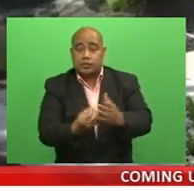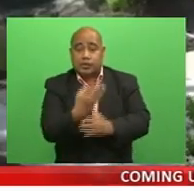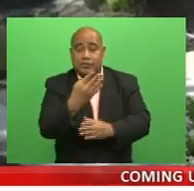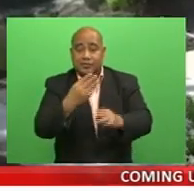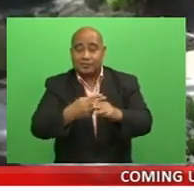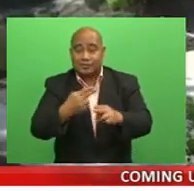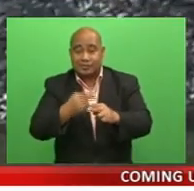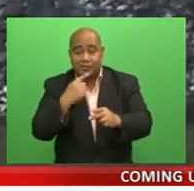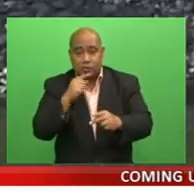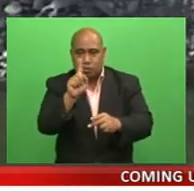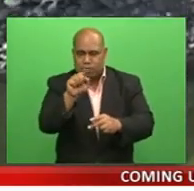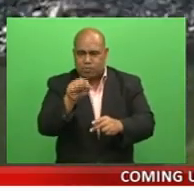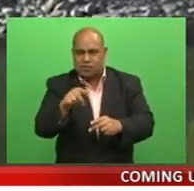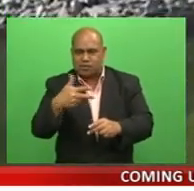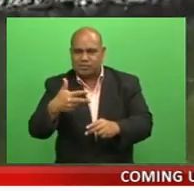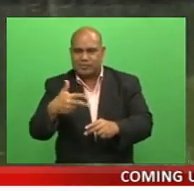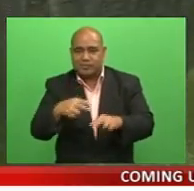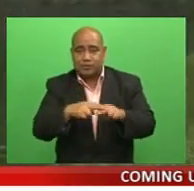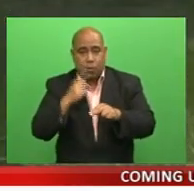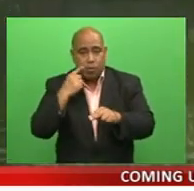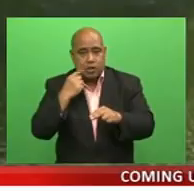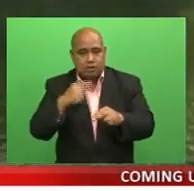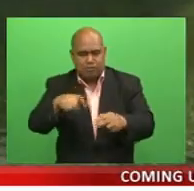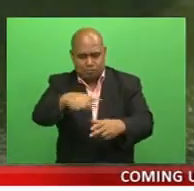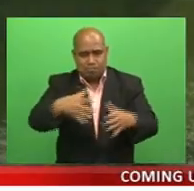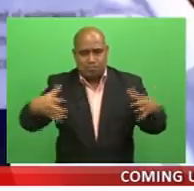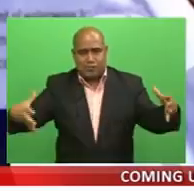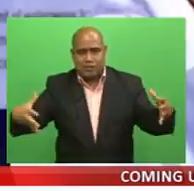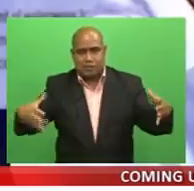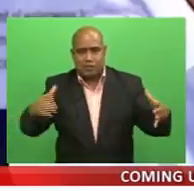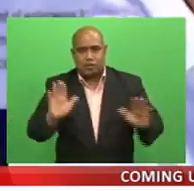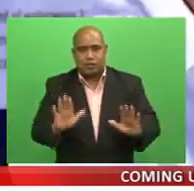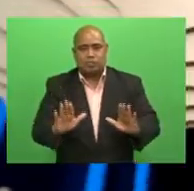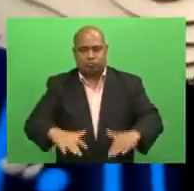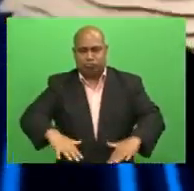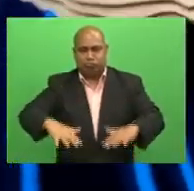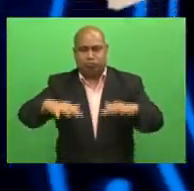to prevent flooding in Greater Nandi area. Stay with us.